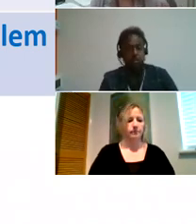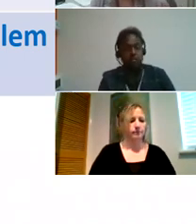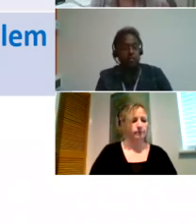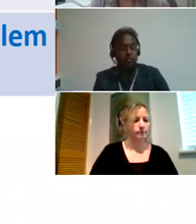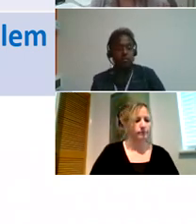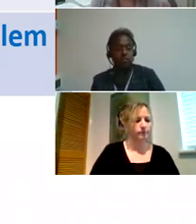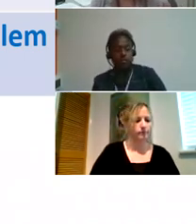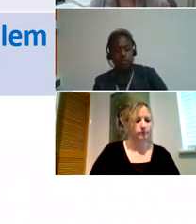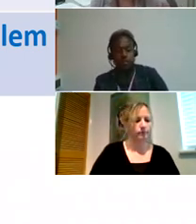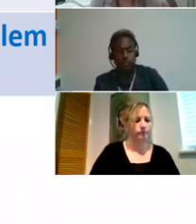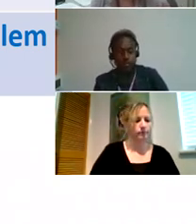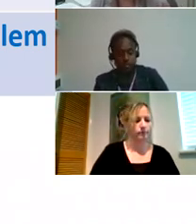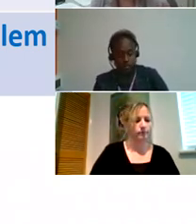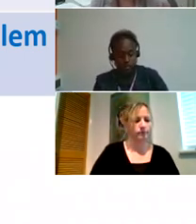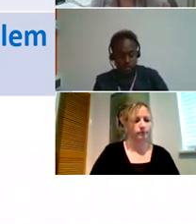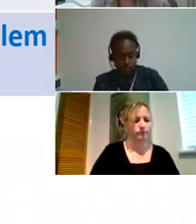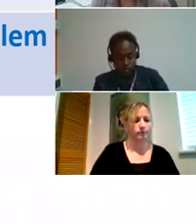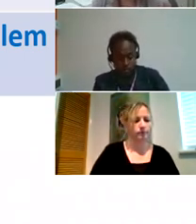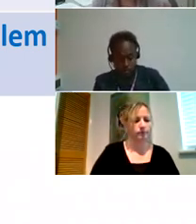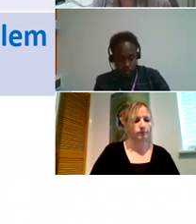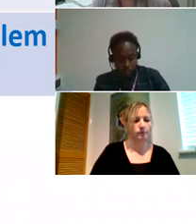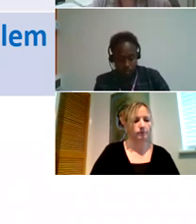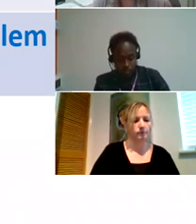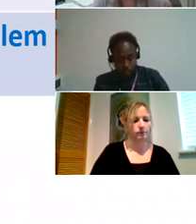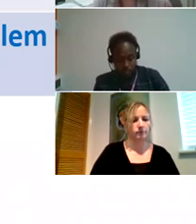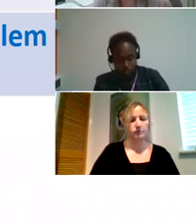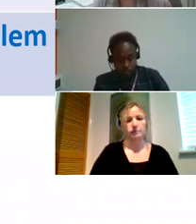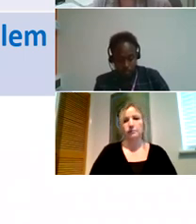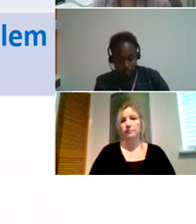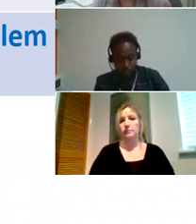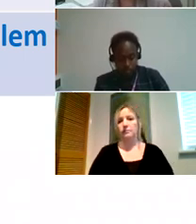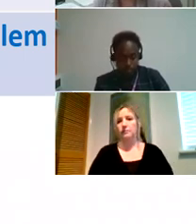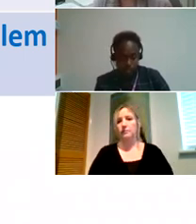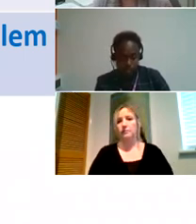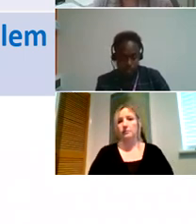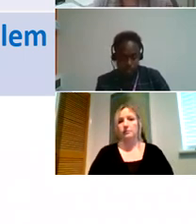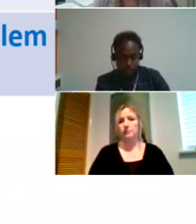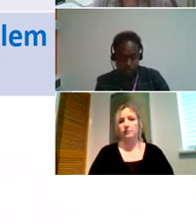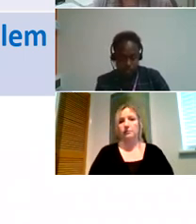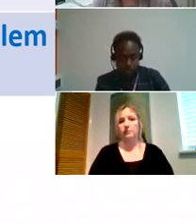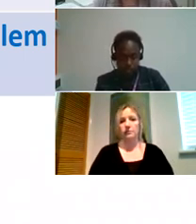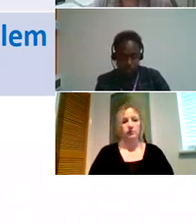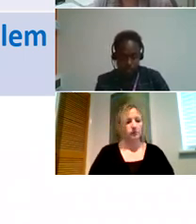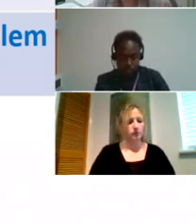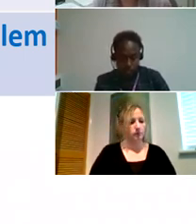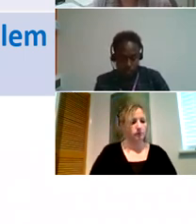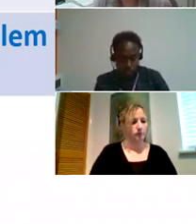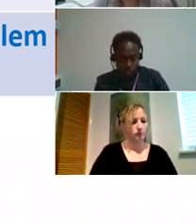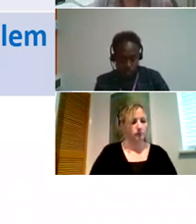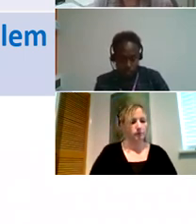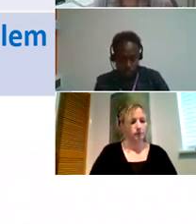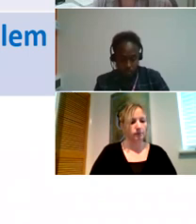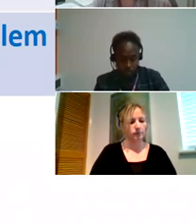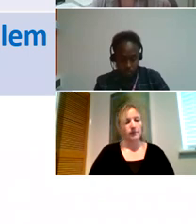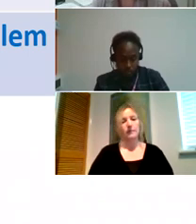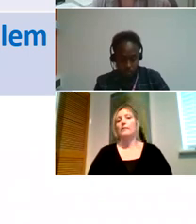develop these skills, whether it's through role play or whether it's written coursework or case